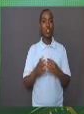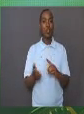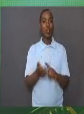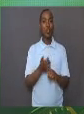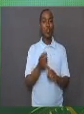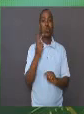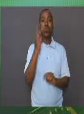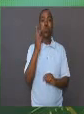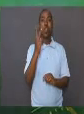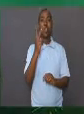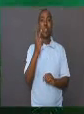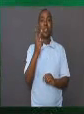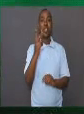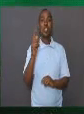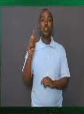trophic levels.